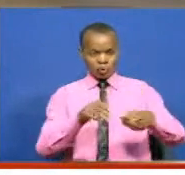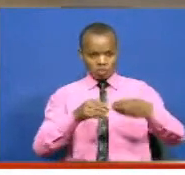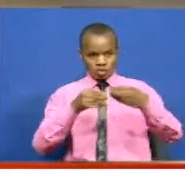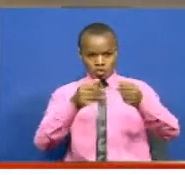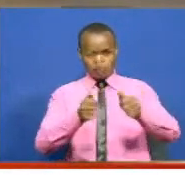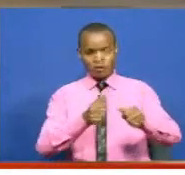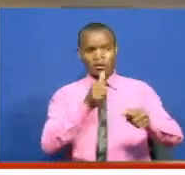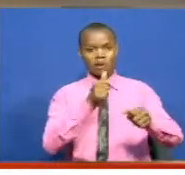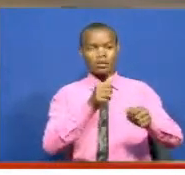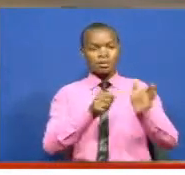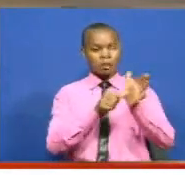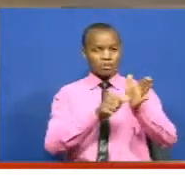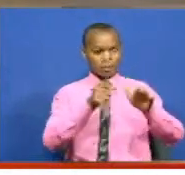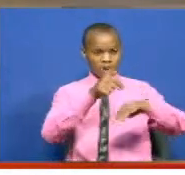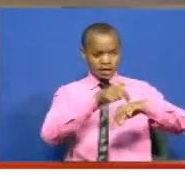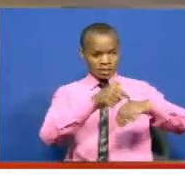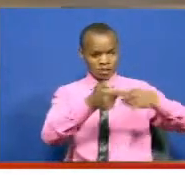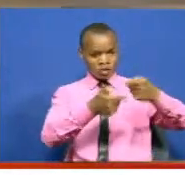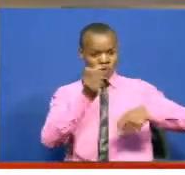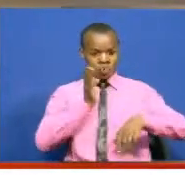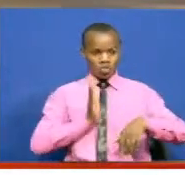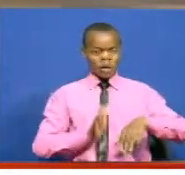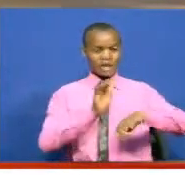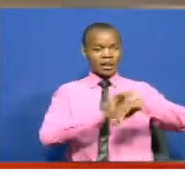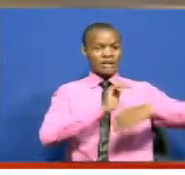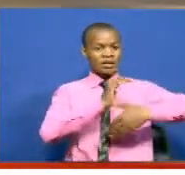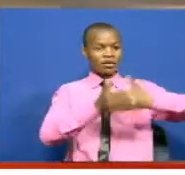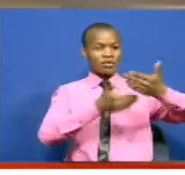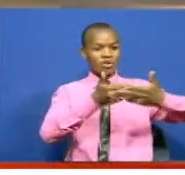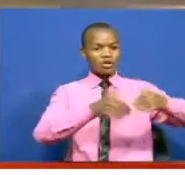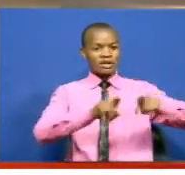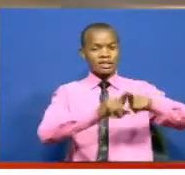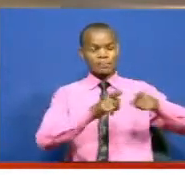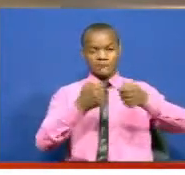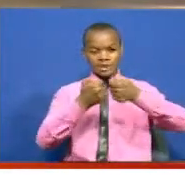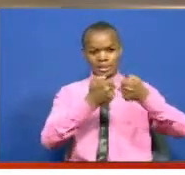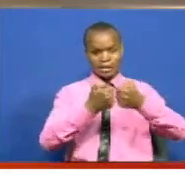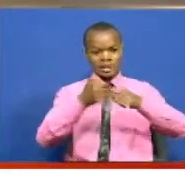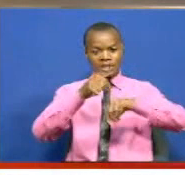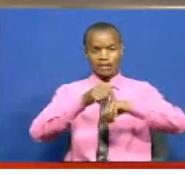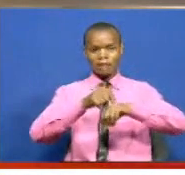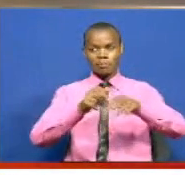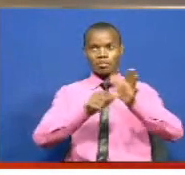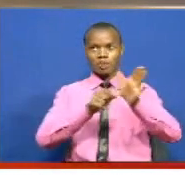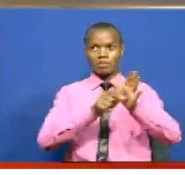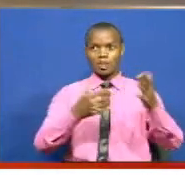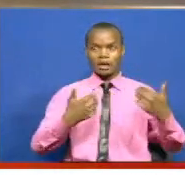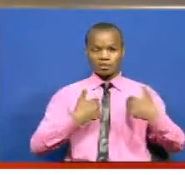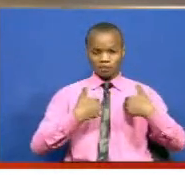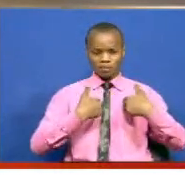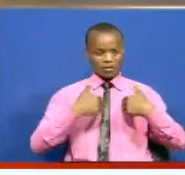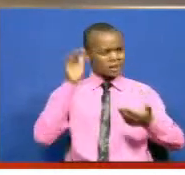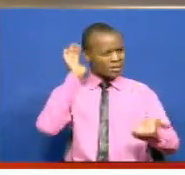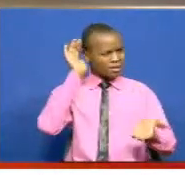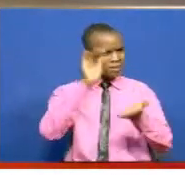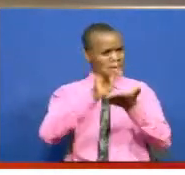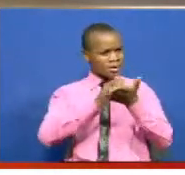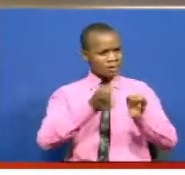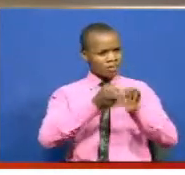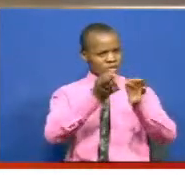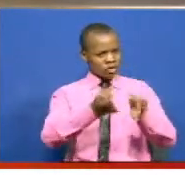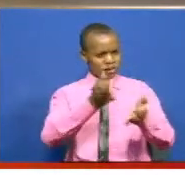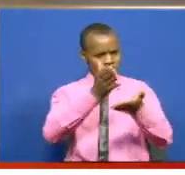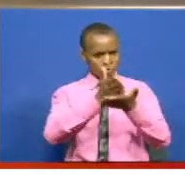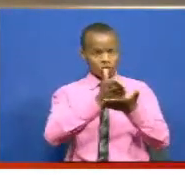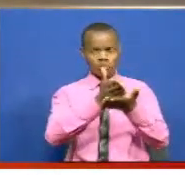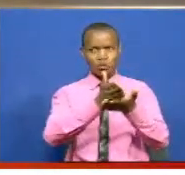all electoral challenges that come with the winner takes it all electoral formula. Do you believe that if we go that